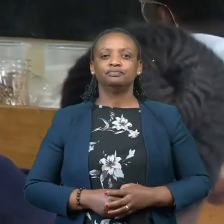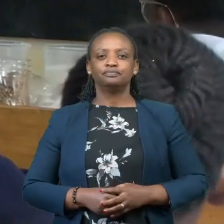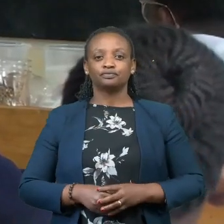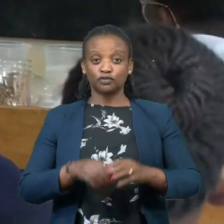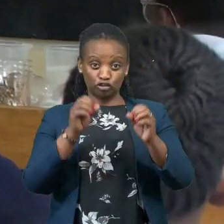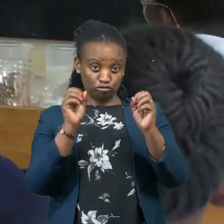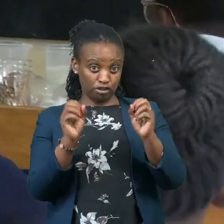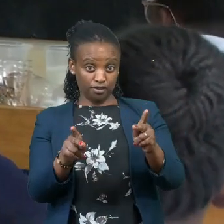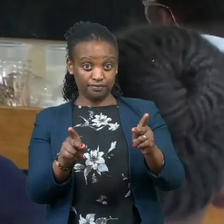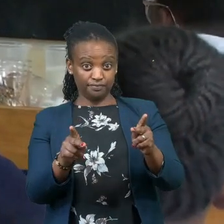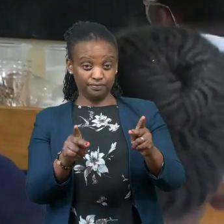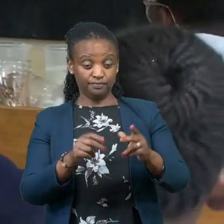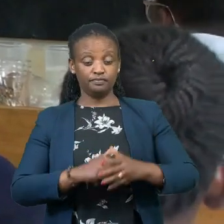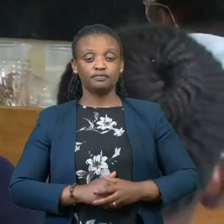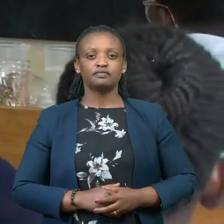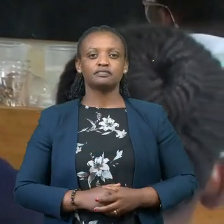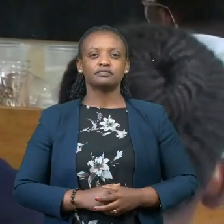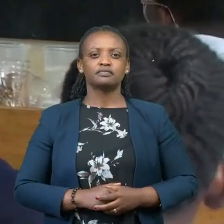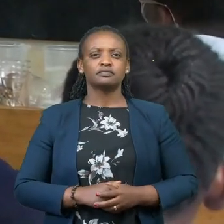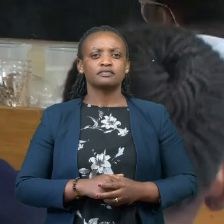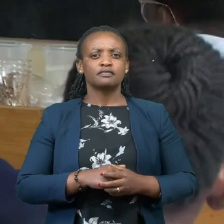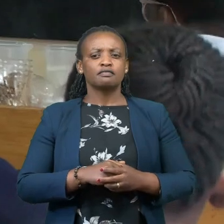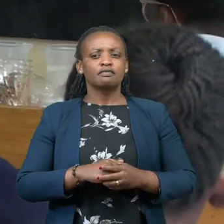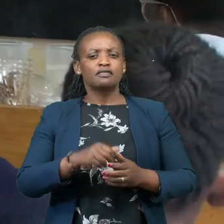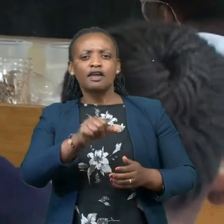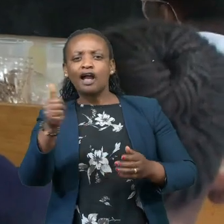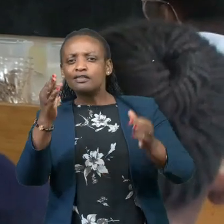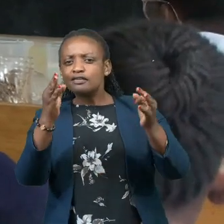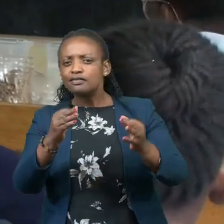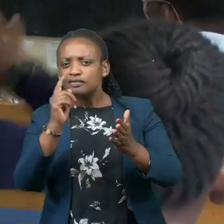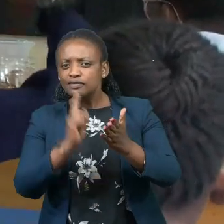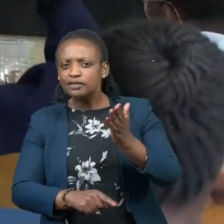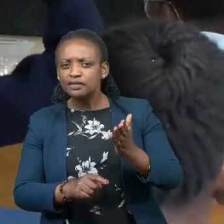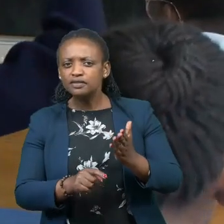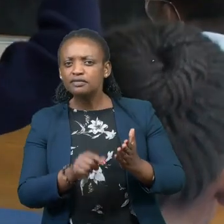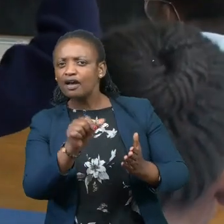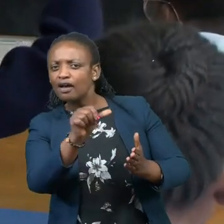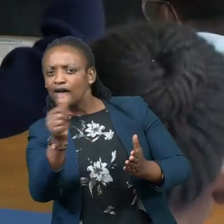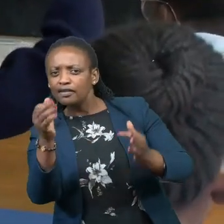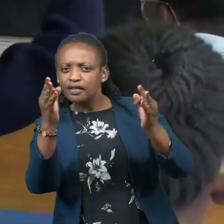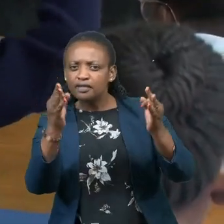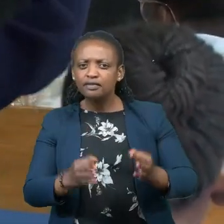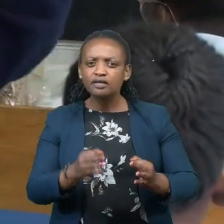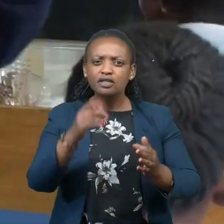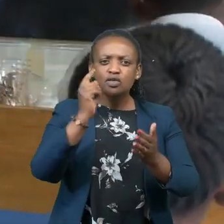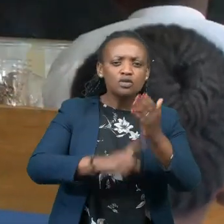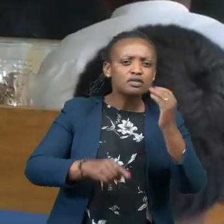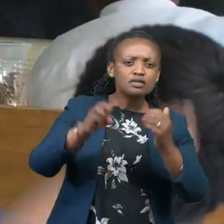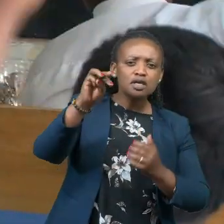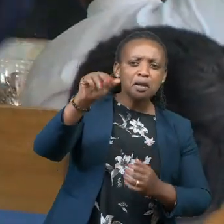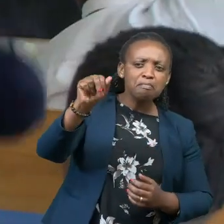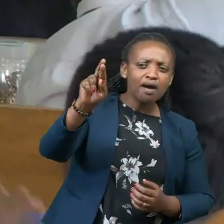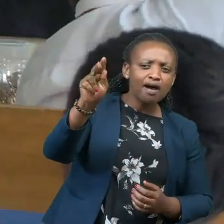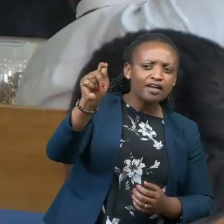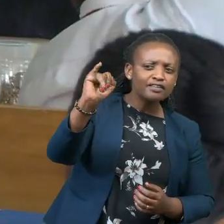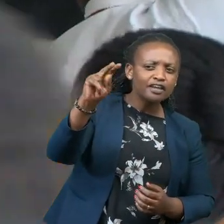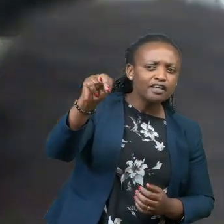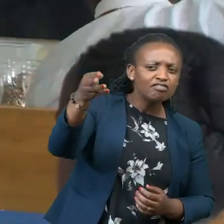in. Okay. Next thing was? Another thing.